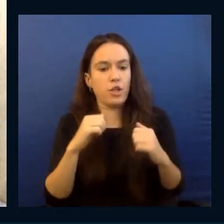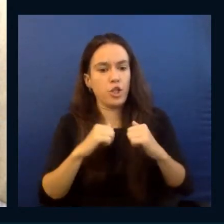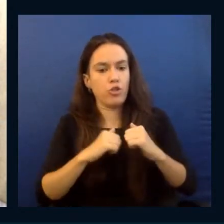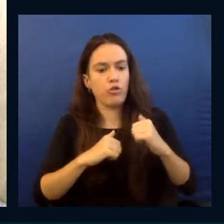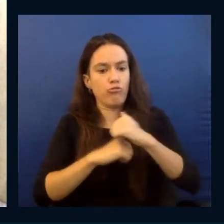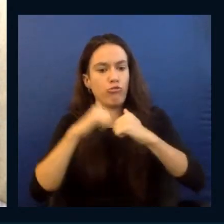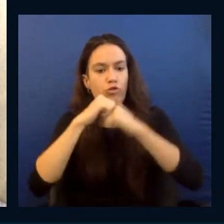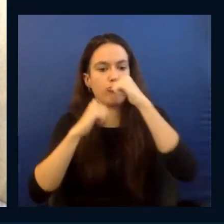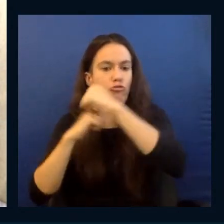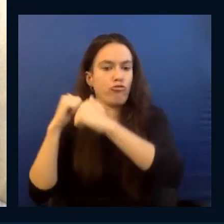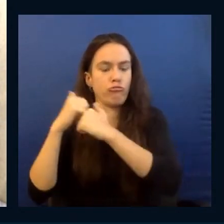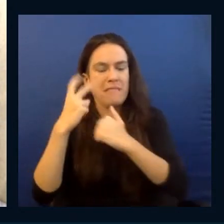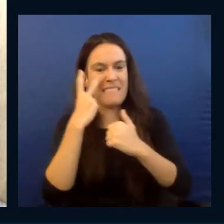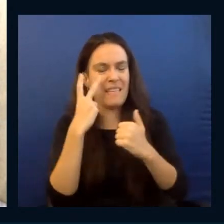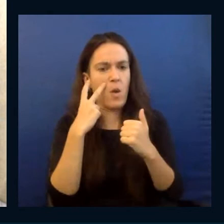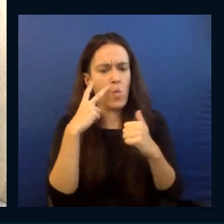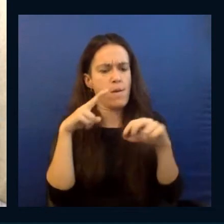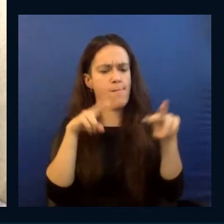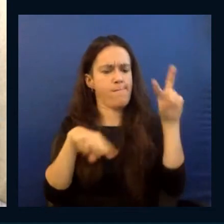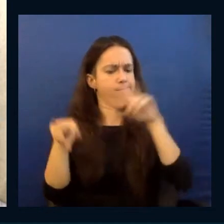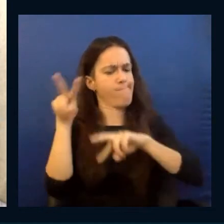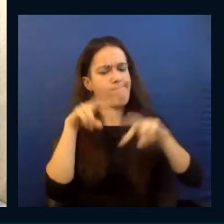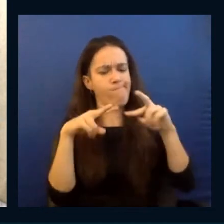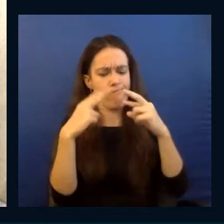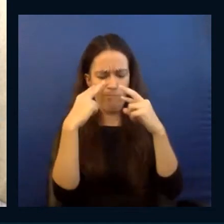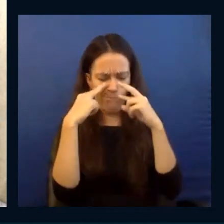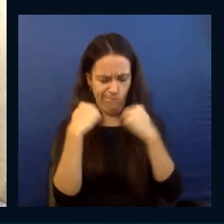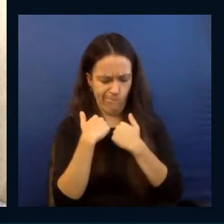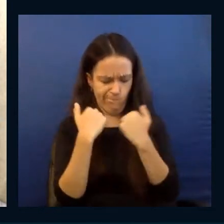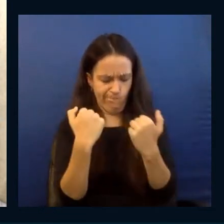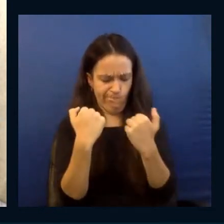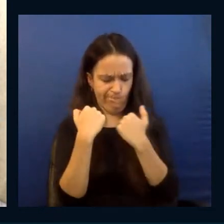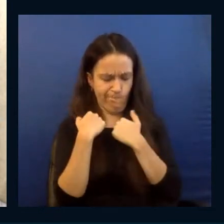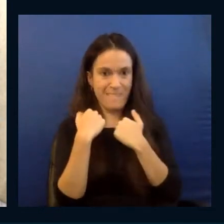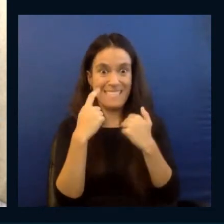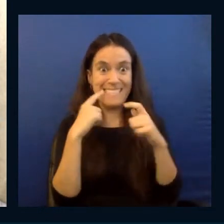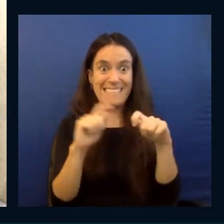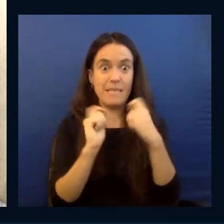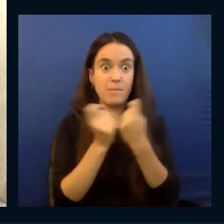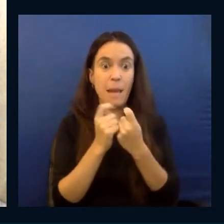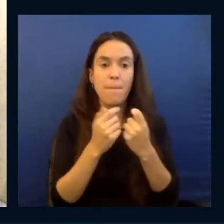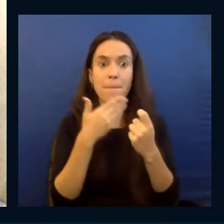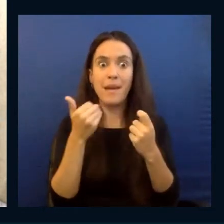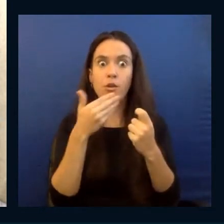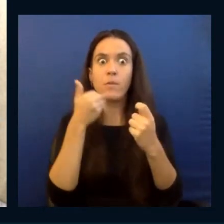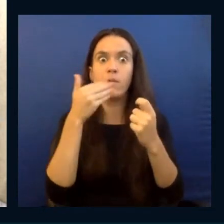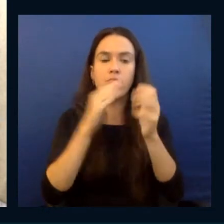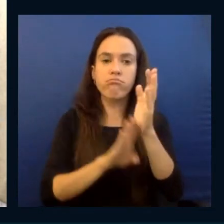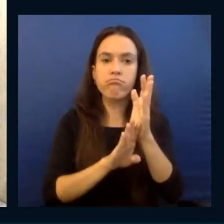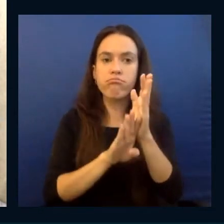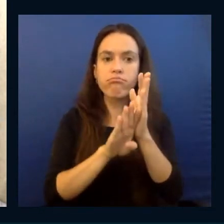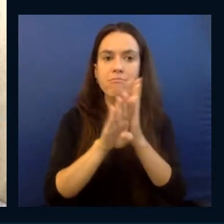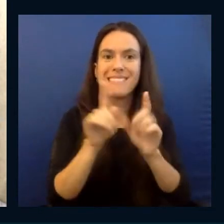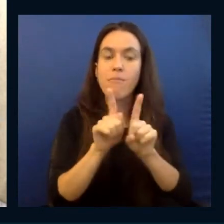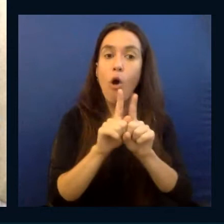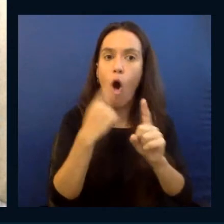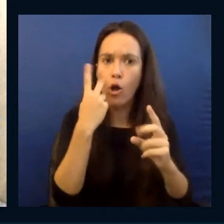see the team get better and better with each sprint. Also because we're doing a